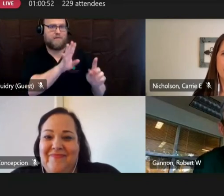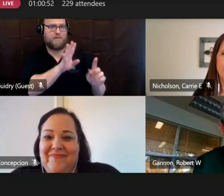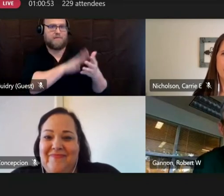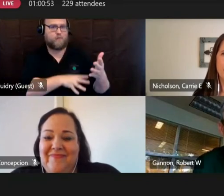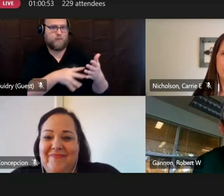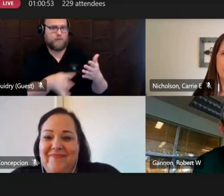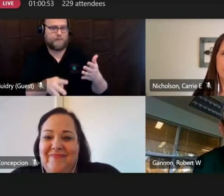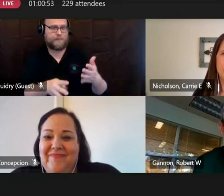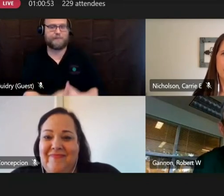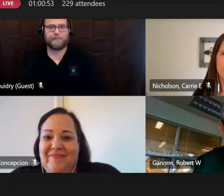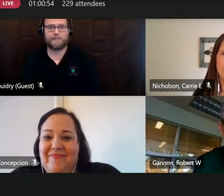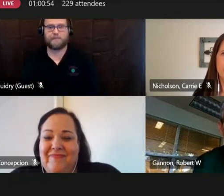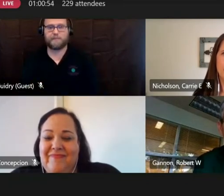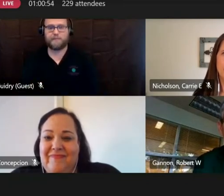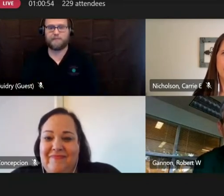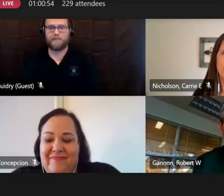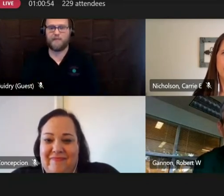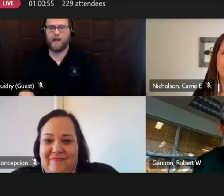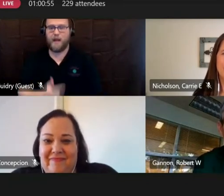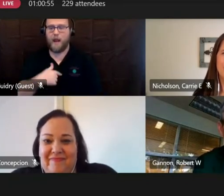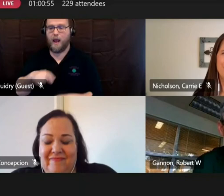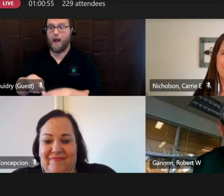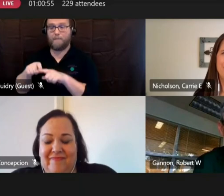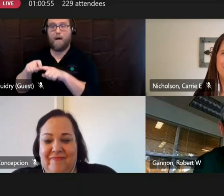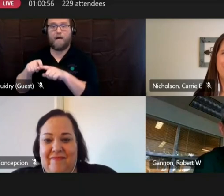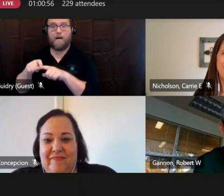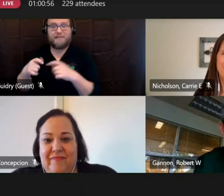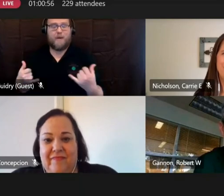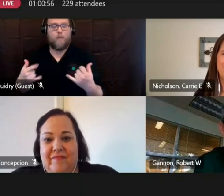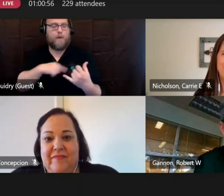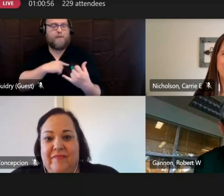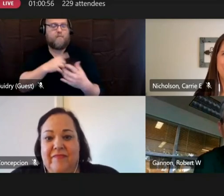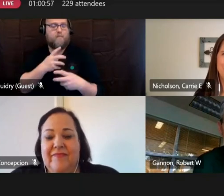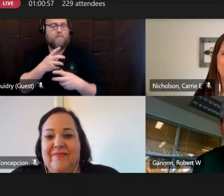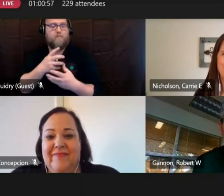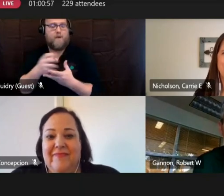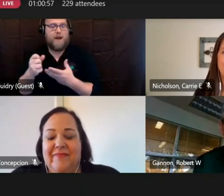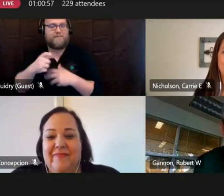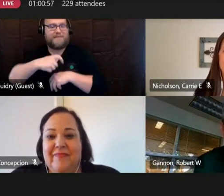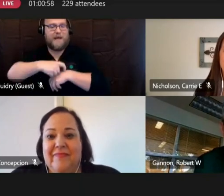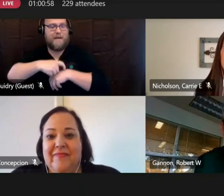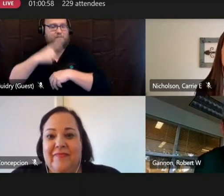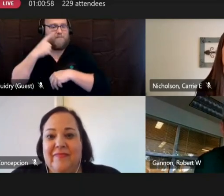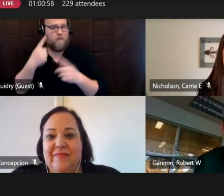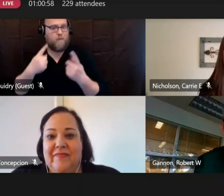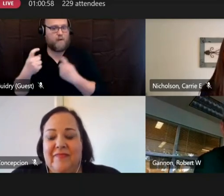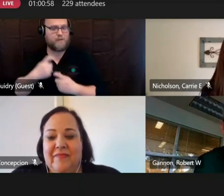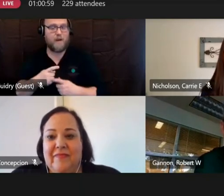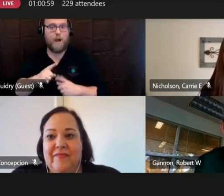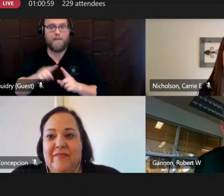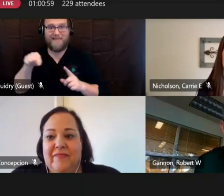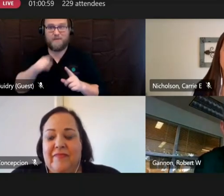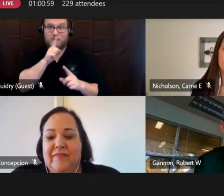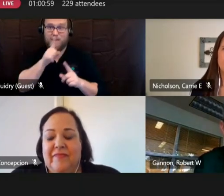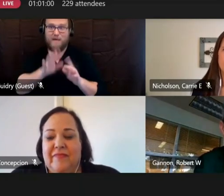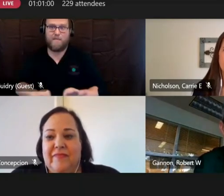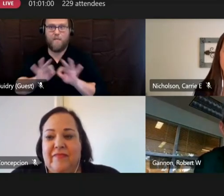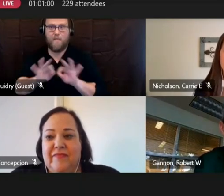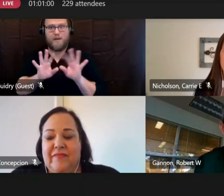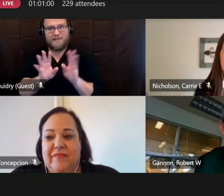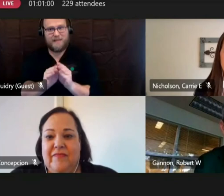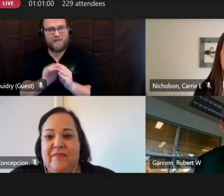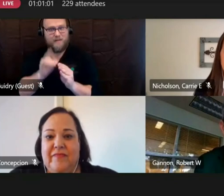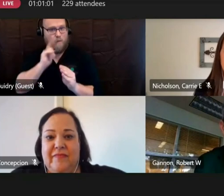here and say, I think we've run out of time for questions. But this has been a really important session for all of us. I hope that we've shared